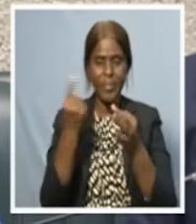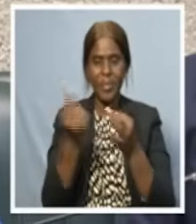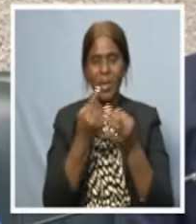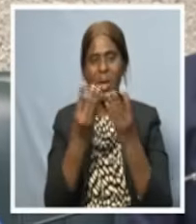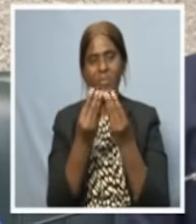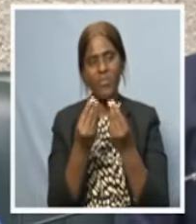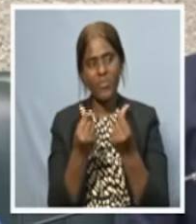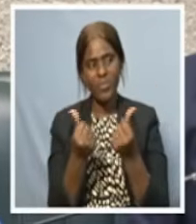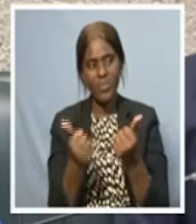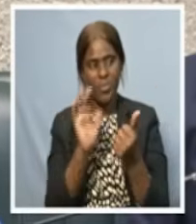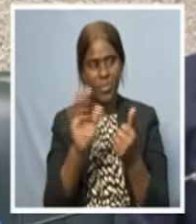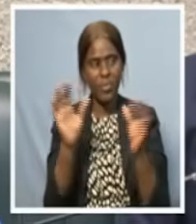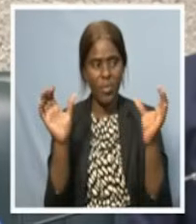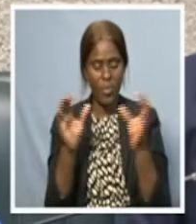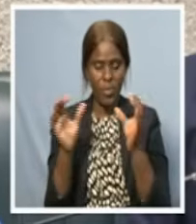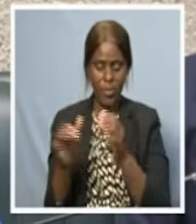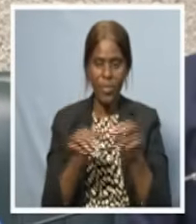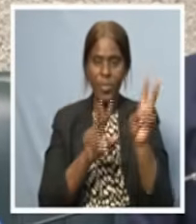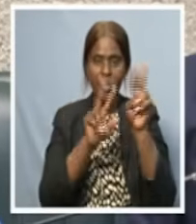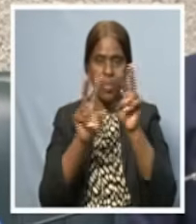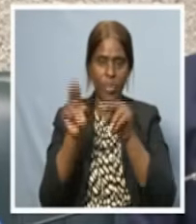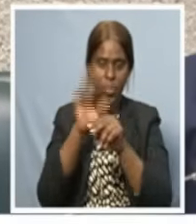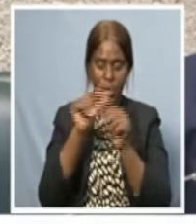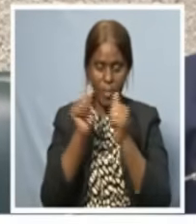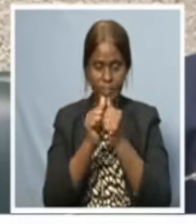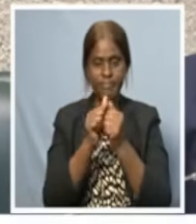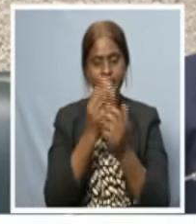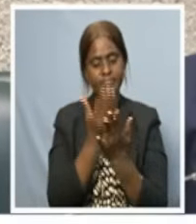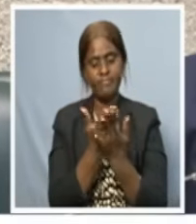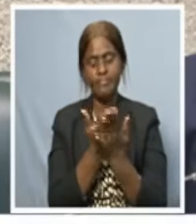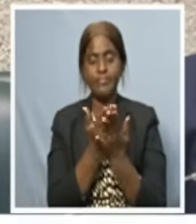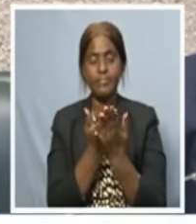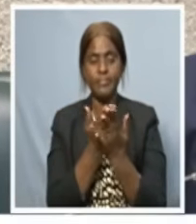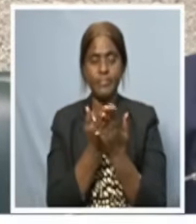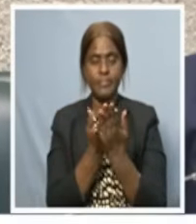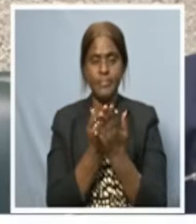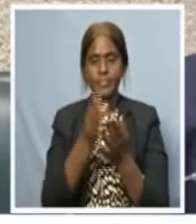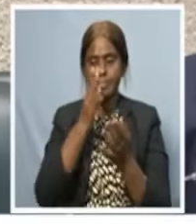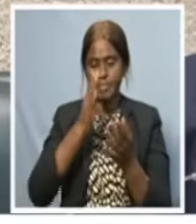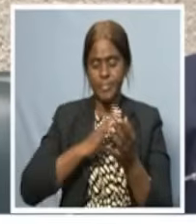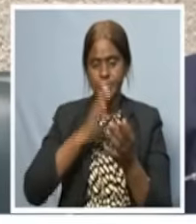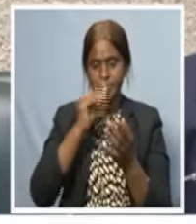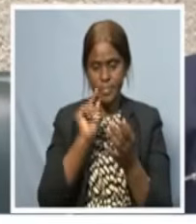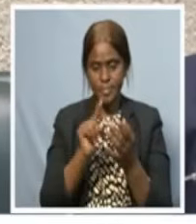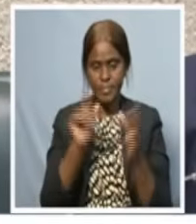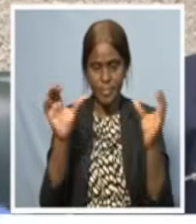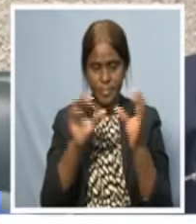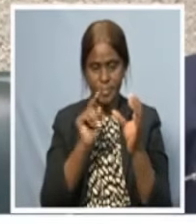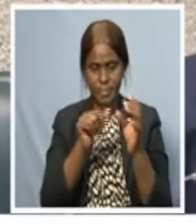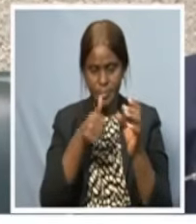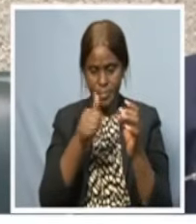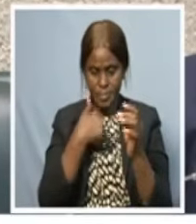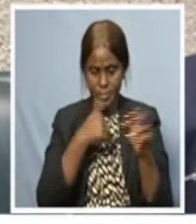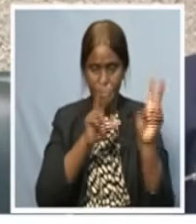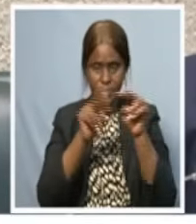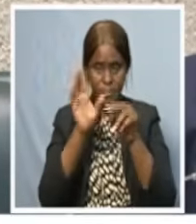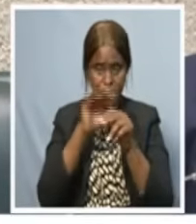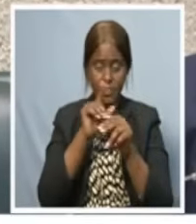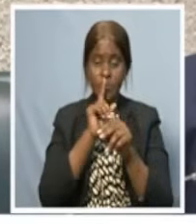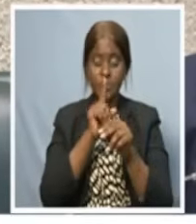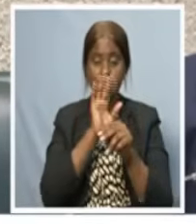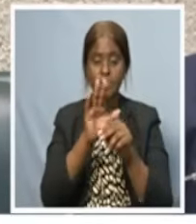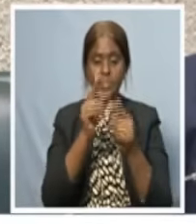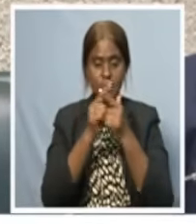a few of the committee's observations and recommendations. Madam Speaker, the committee has observed